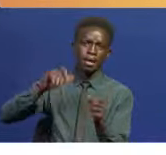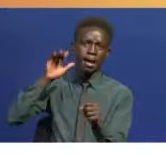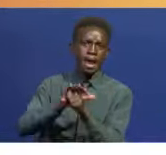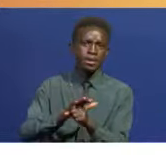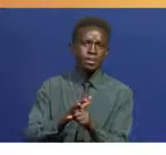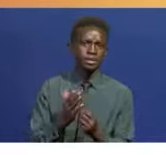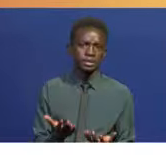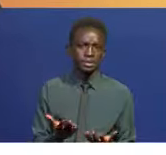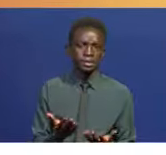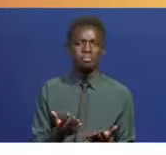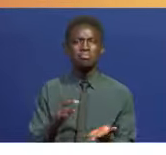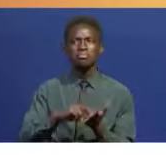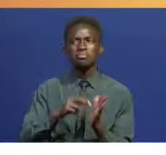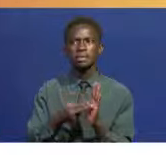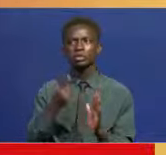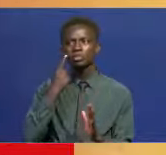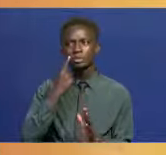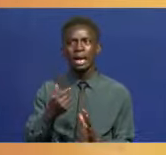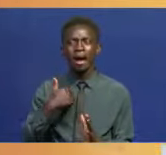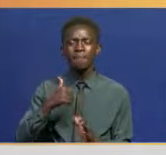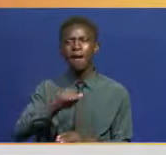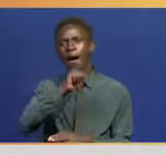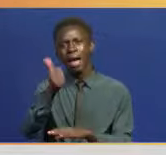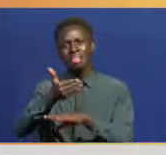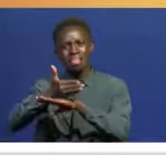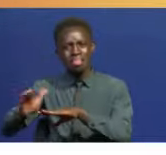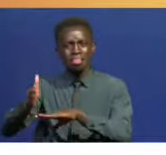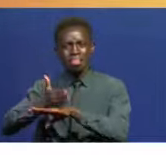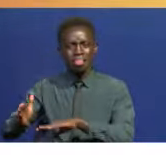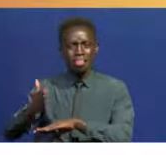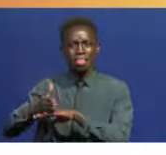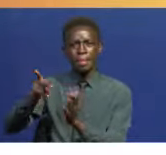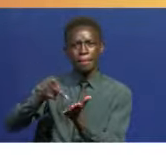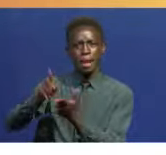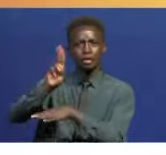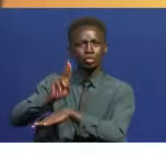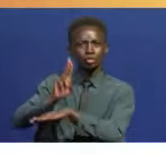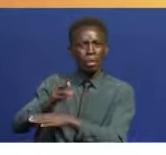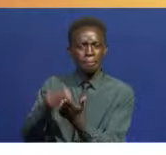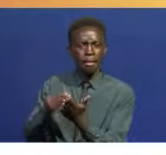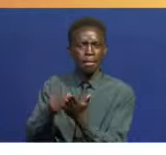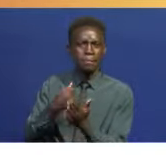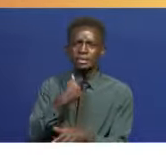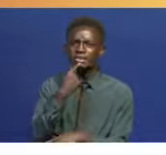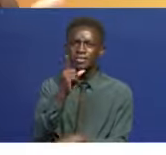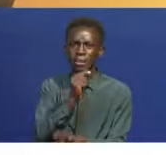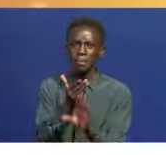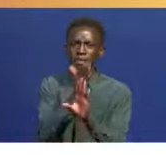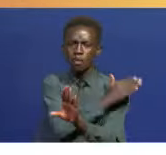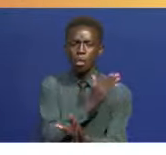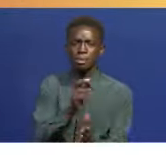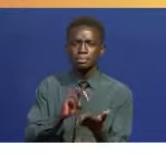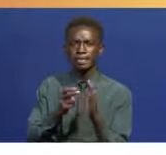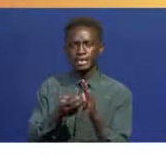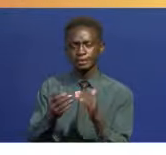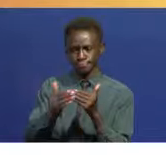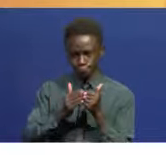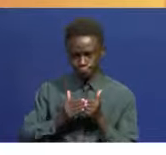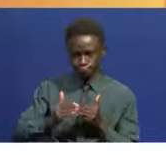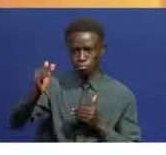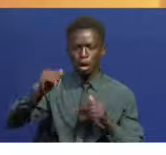So we go upwards, and there are other expenses that I mentioned quite a number of them. So going forward, I think our boss,